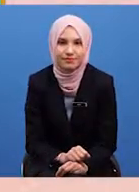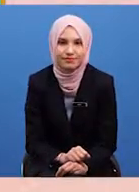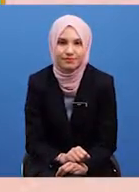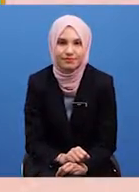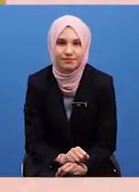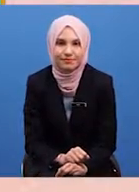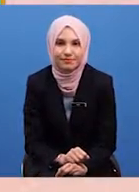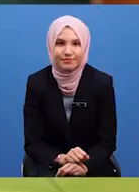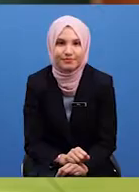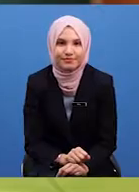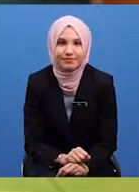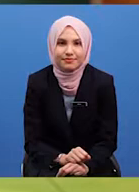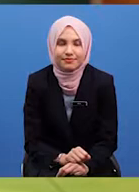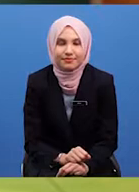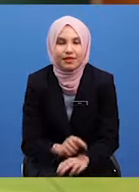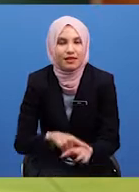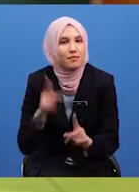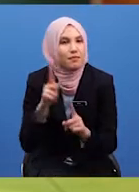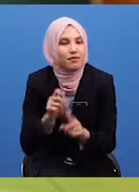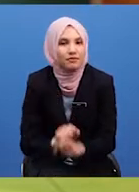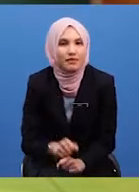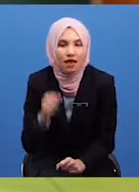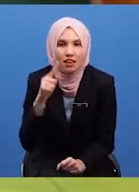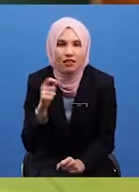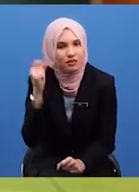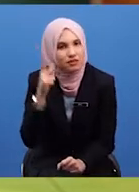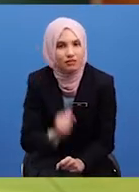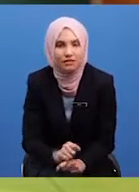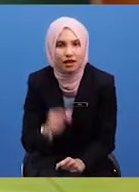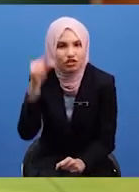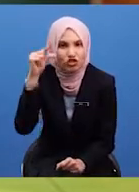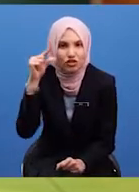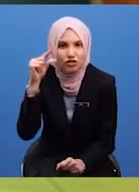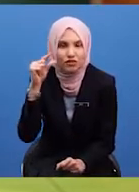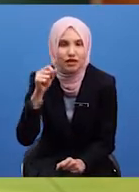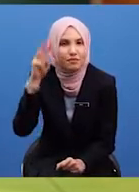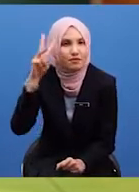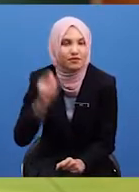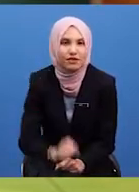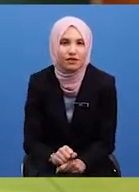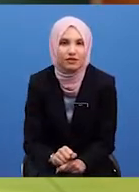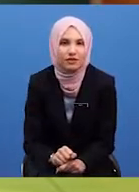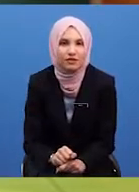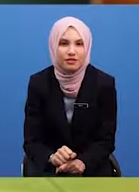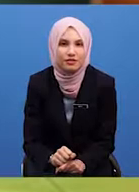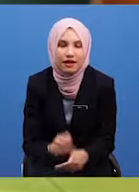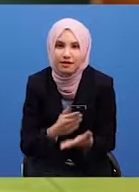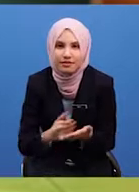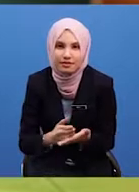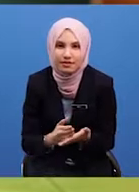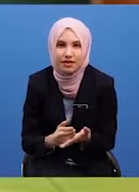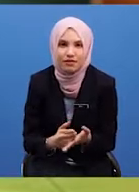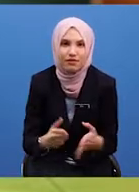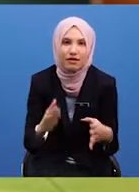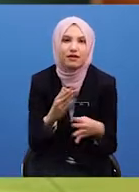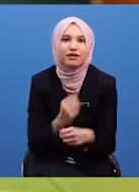disqualified. At this point, Lin thinks that Job has Mr. Velos on his side and will get